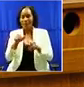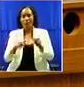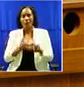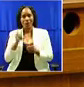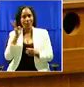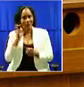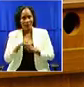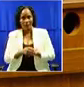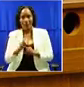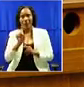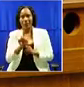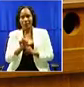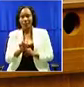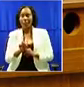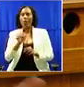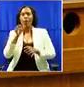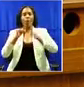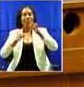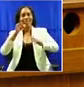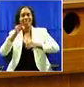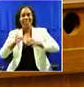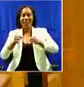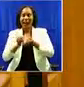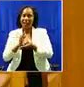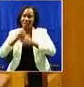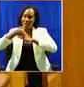no political interference. Repeat,